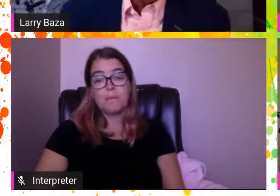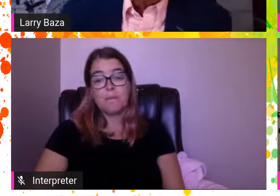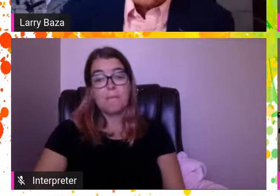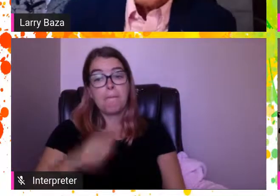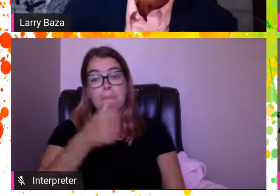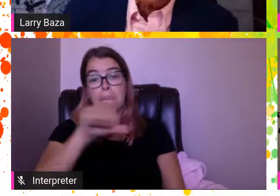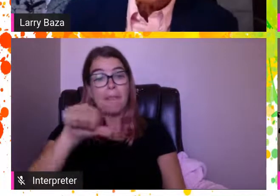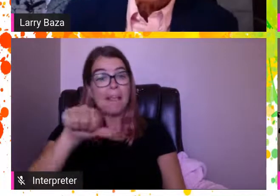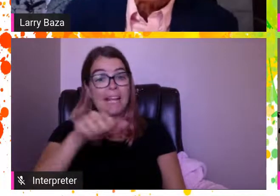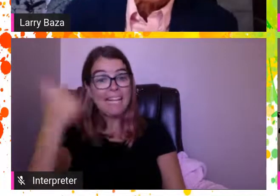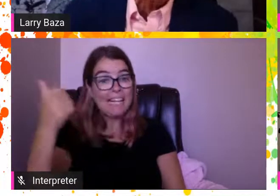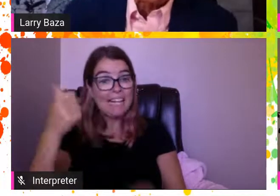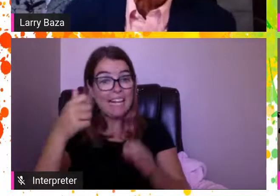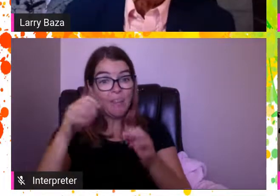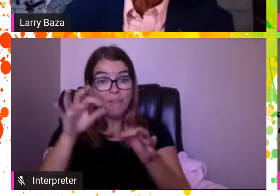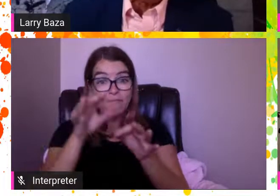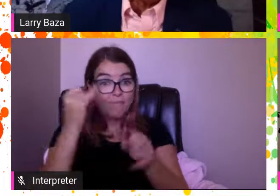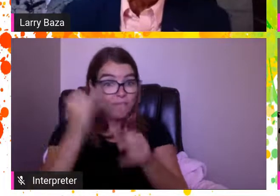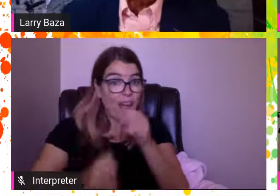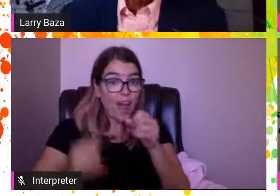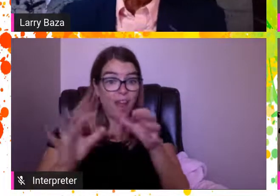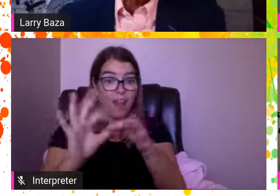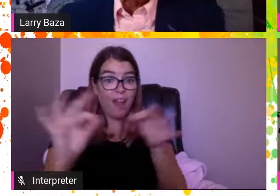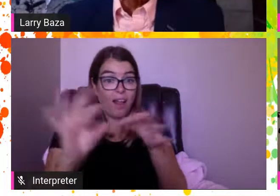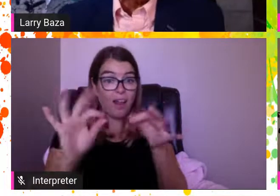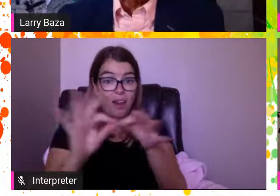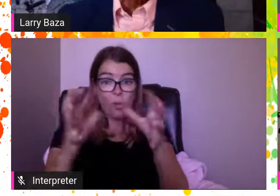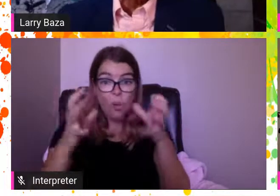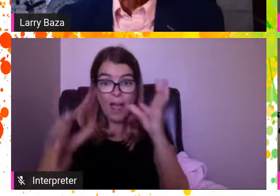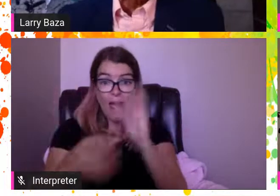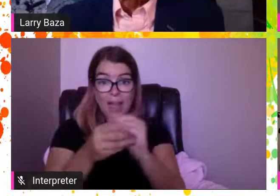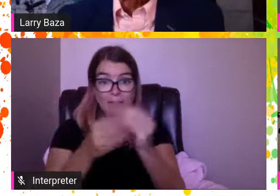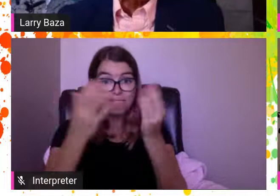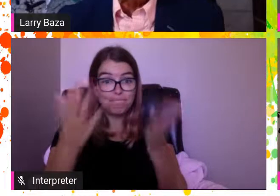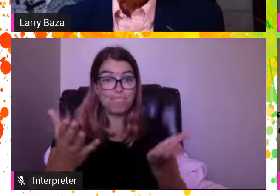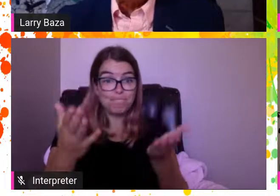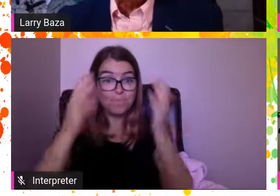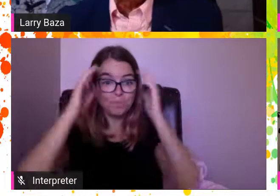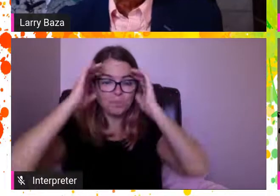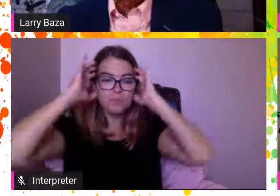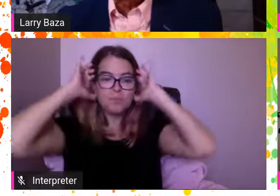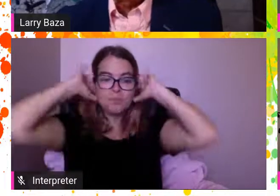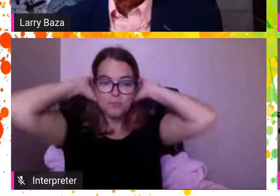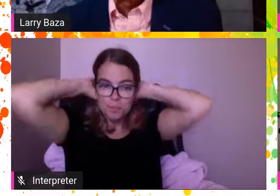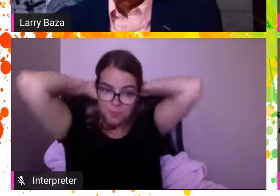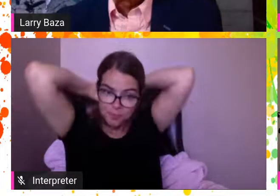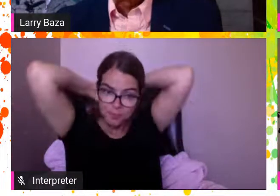final shots that you'd like to add? Any final things that you'd like to add going forward?